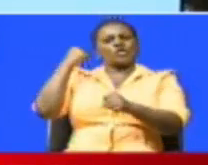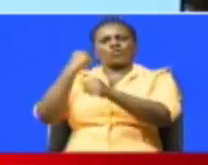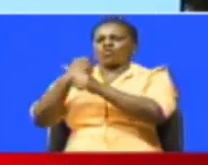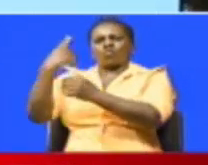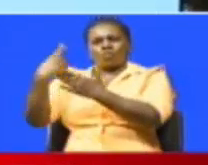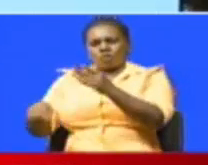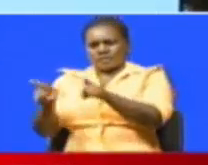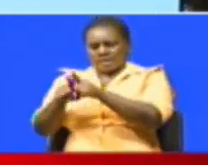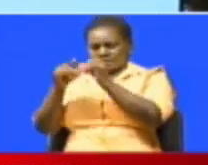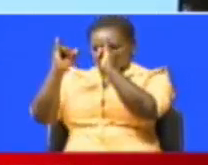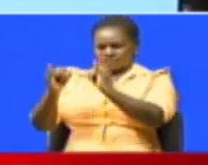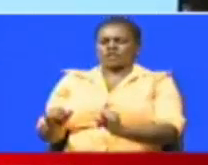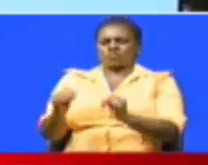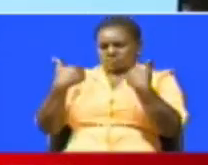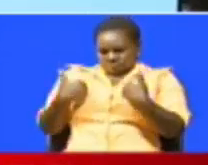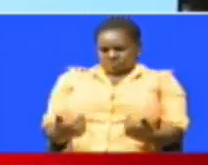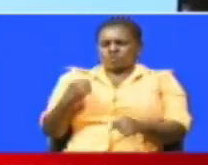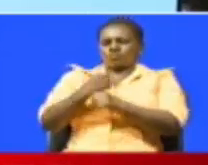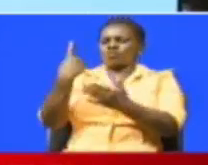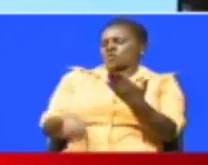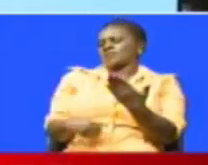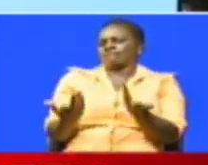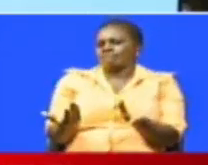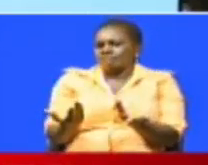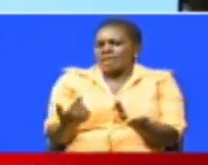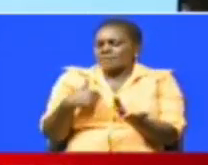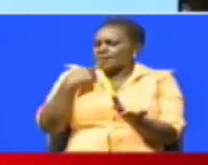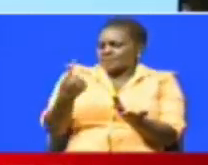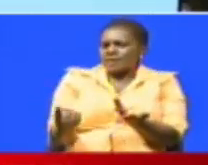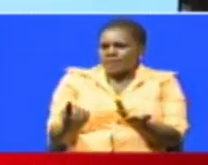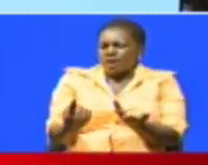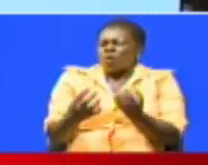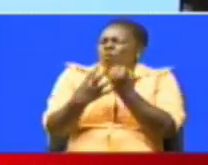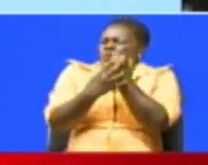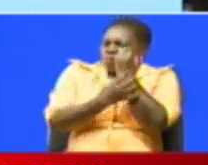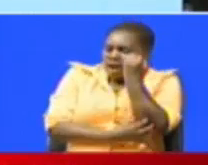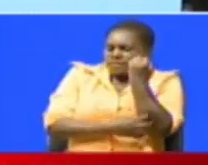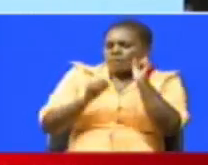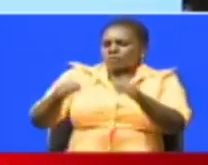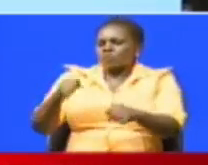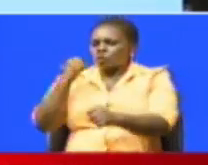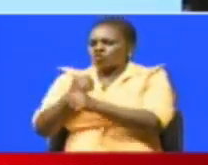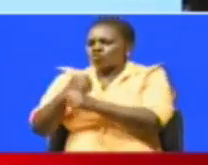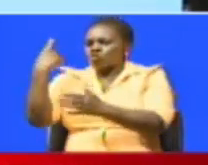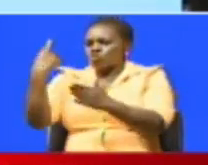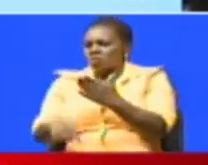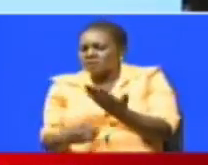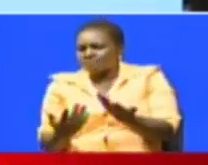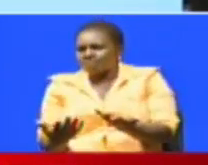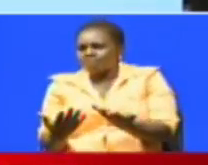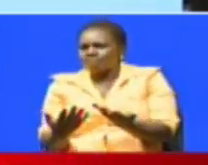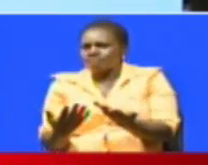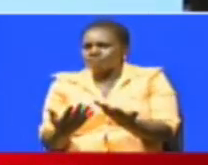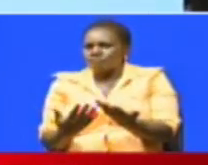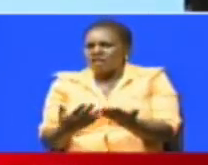an individual, have to do? Because it gets to that. And I said, the worst thing we can do is